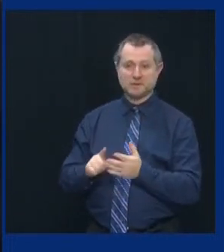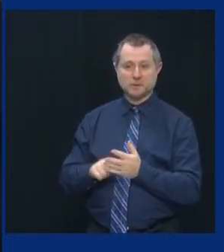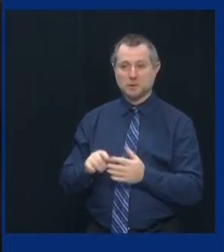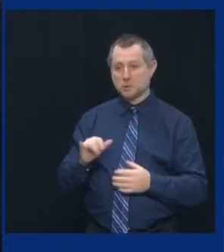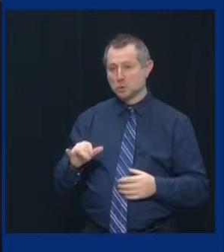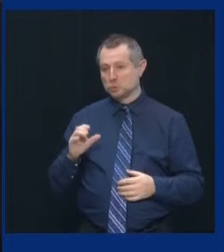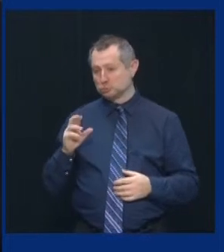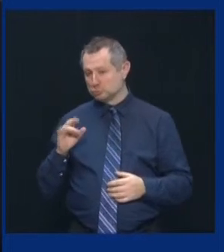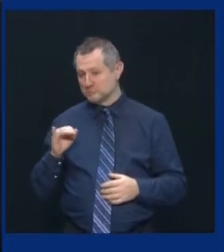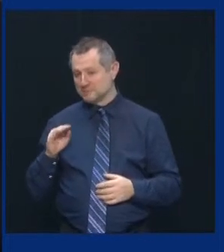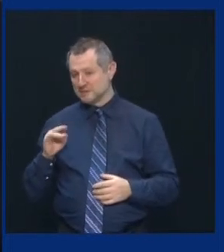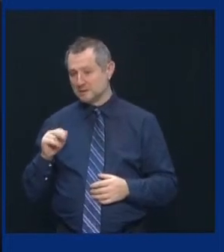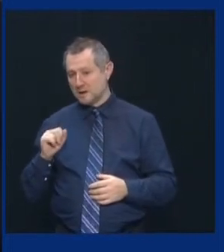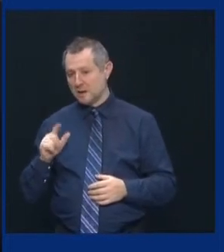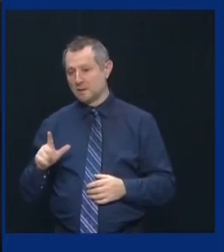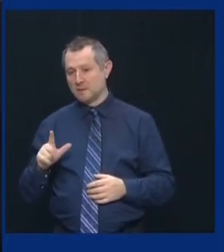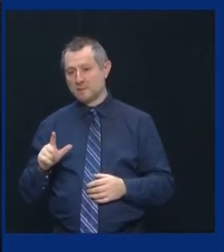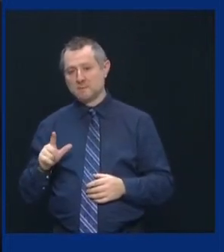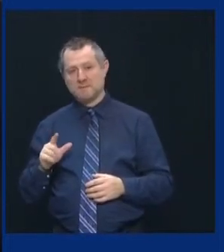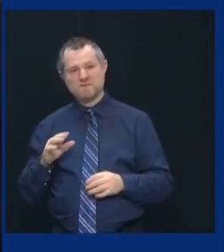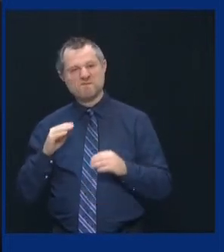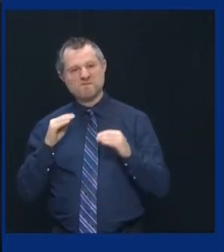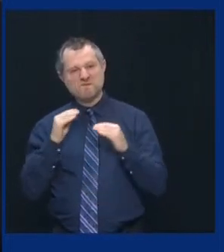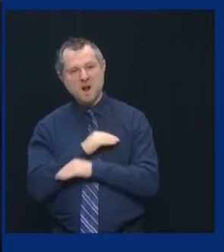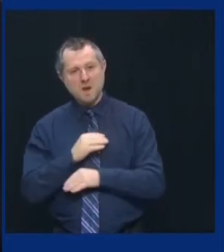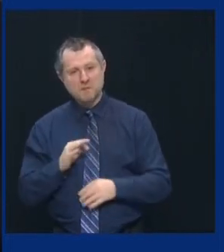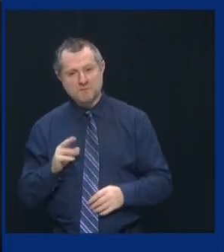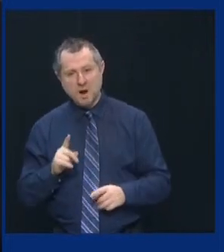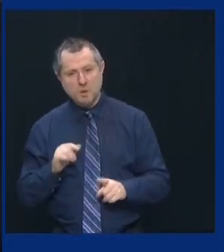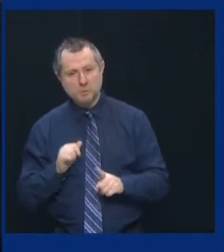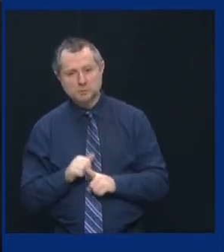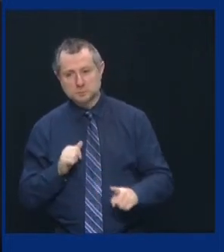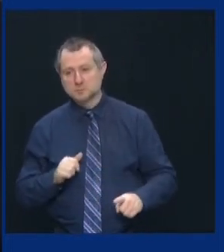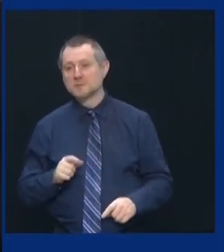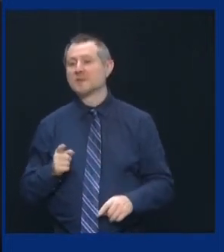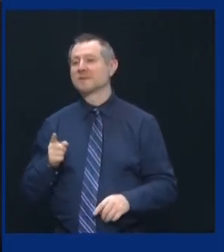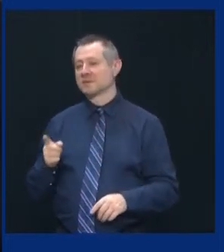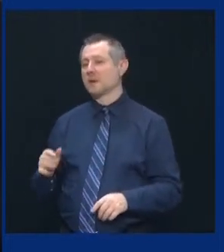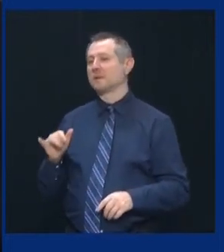criminal fraud at this time is the